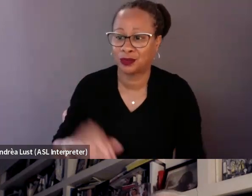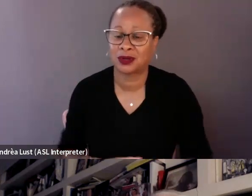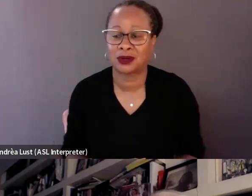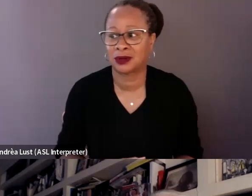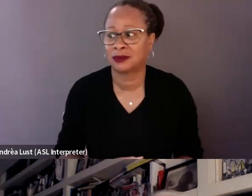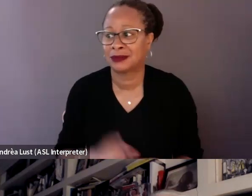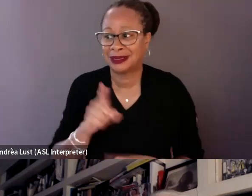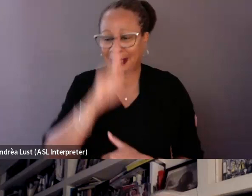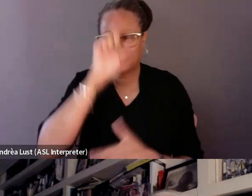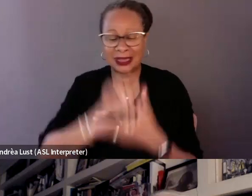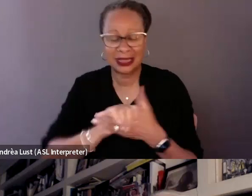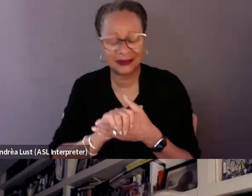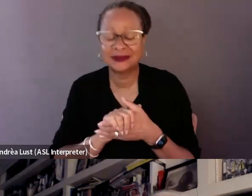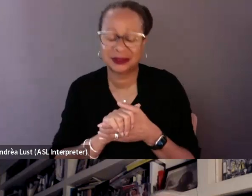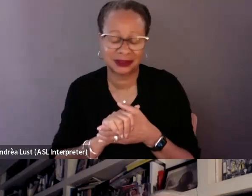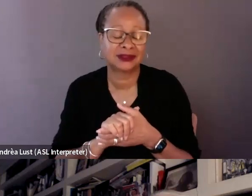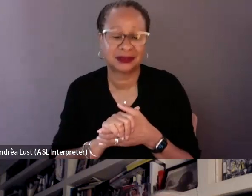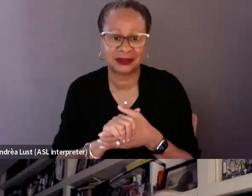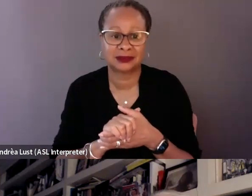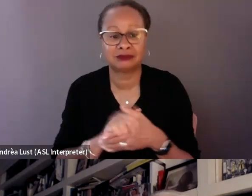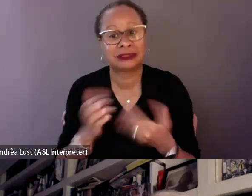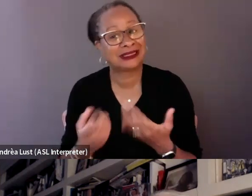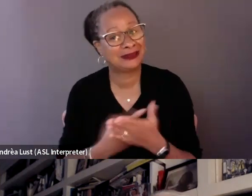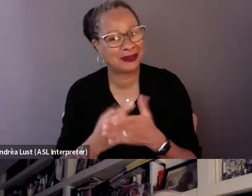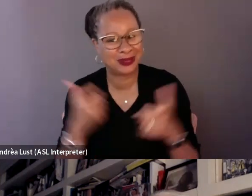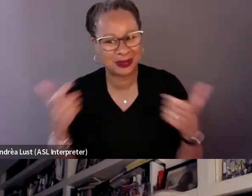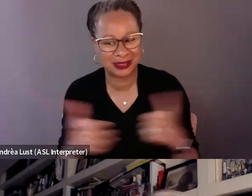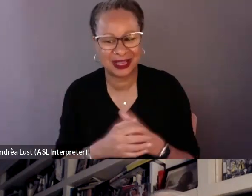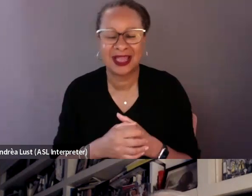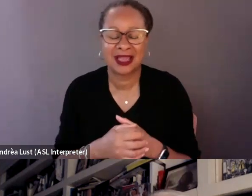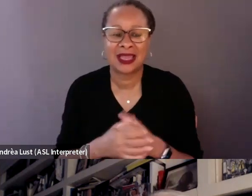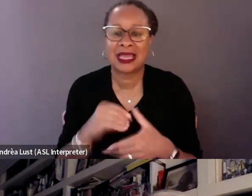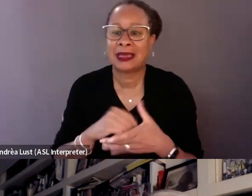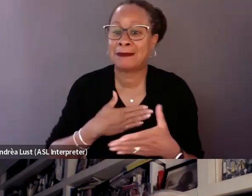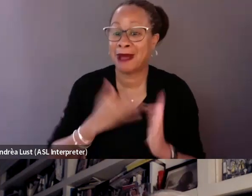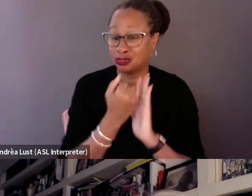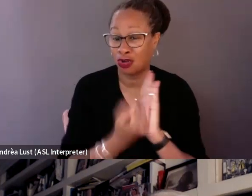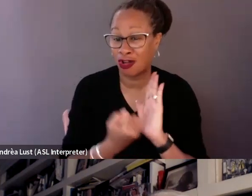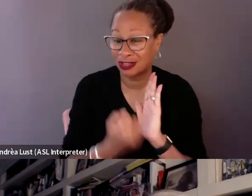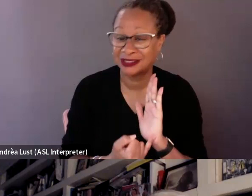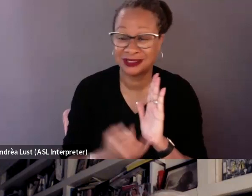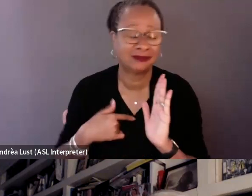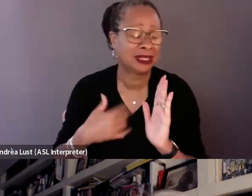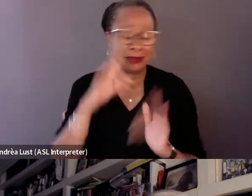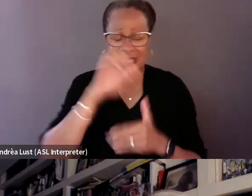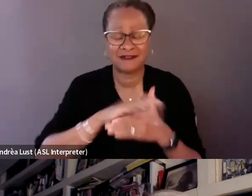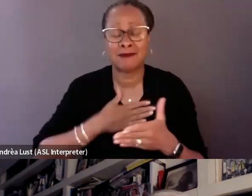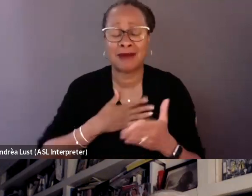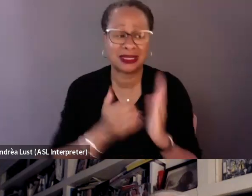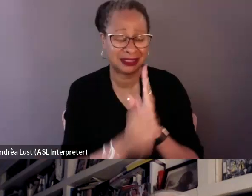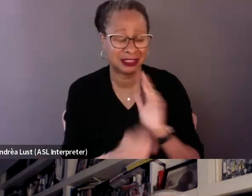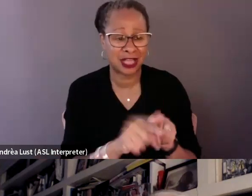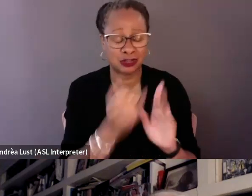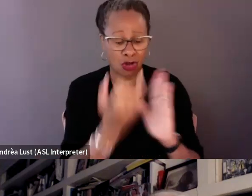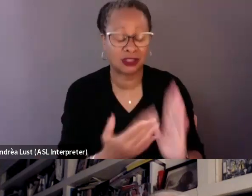he believed very much, sometimes too much, in my drawings, and I have a lot of freedom.